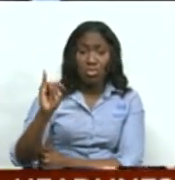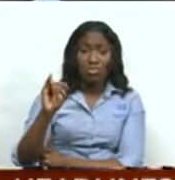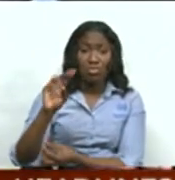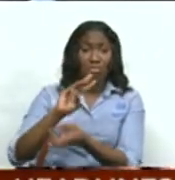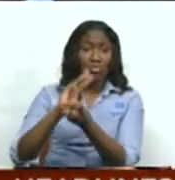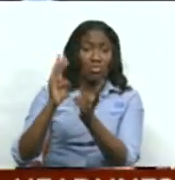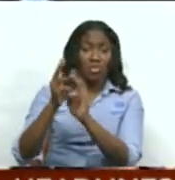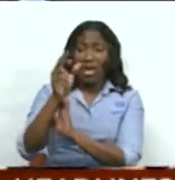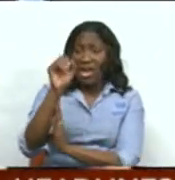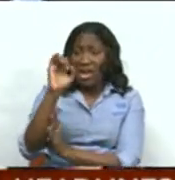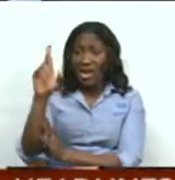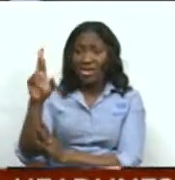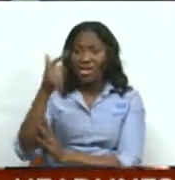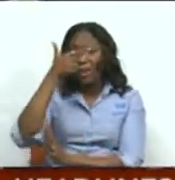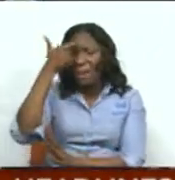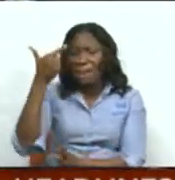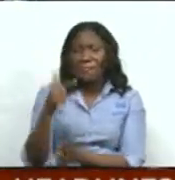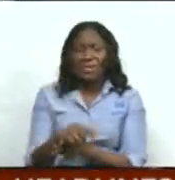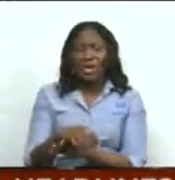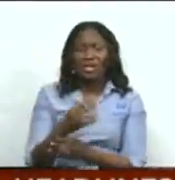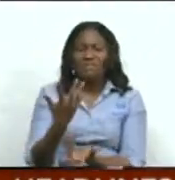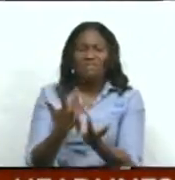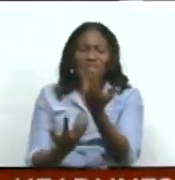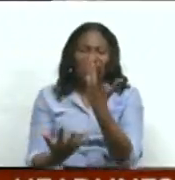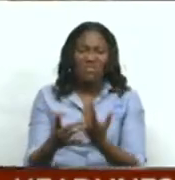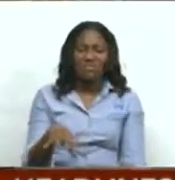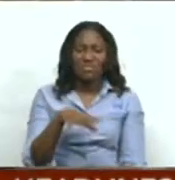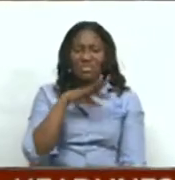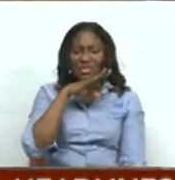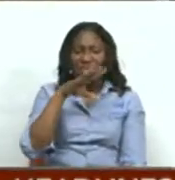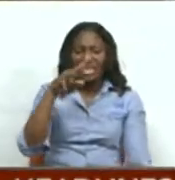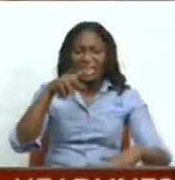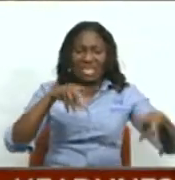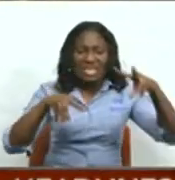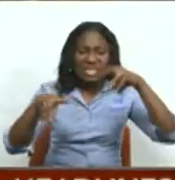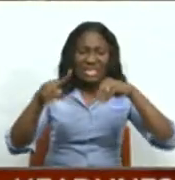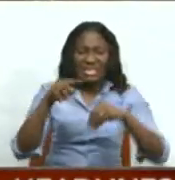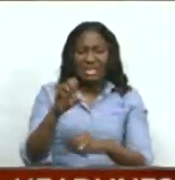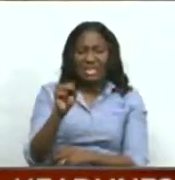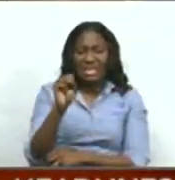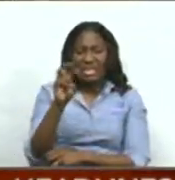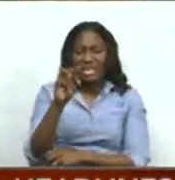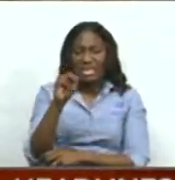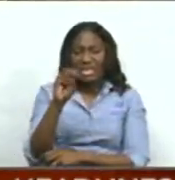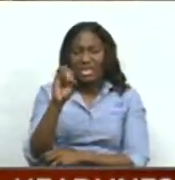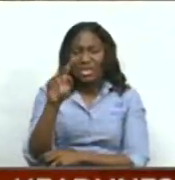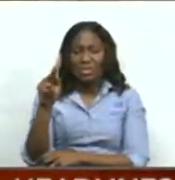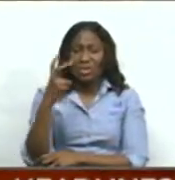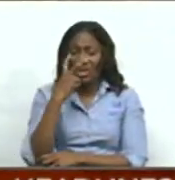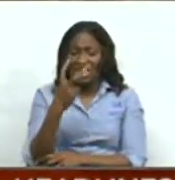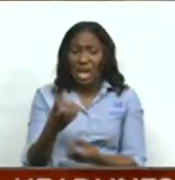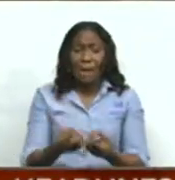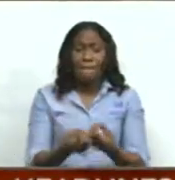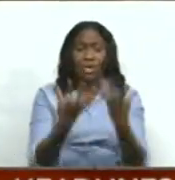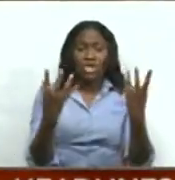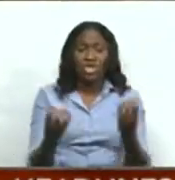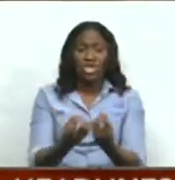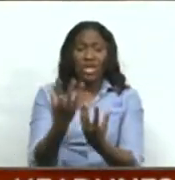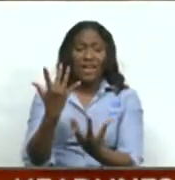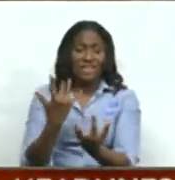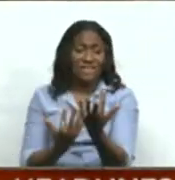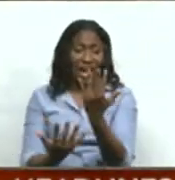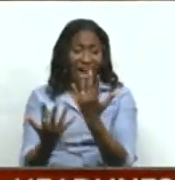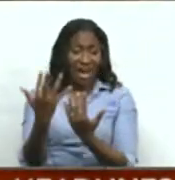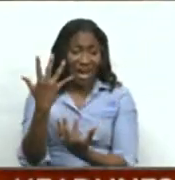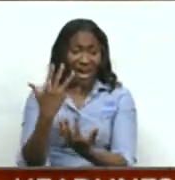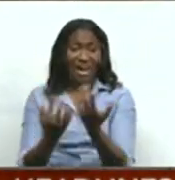bushfires, blowing dust, smoke, and that's exactly what we had in Beetham. We had a bushfire that was occurring in sea lots, the smoke blowing